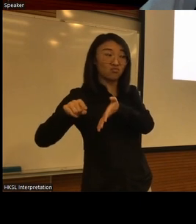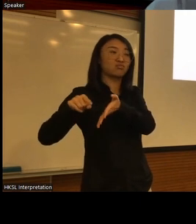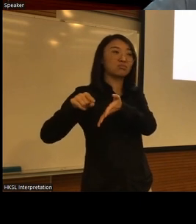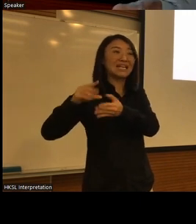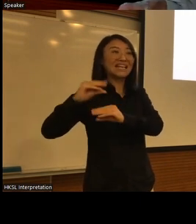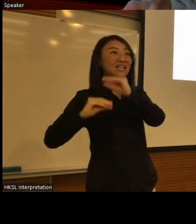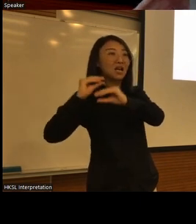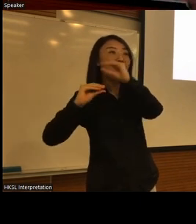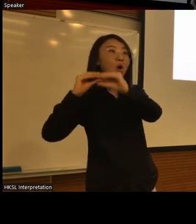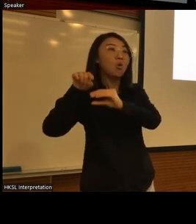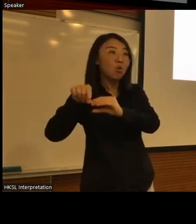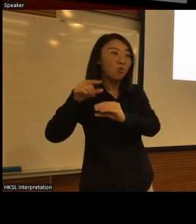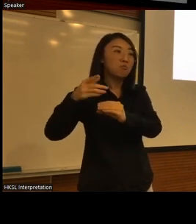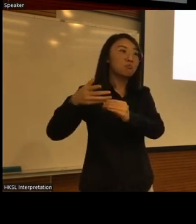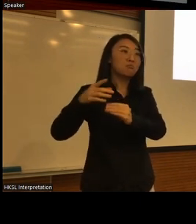when